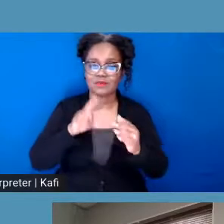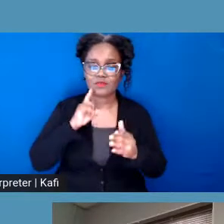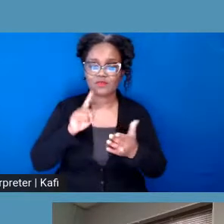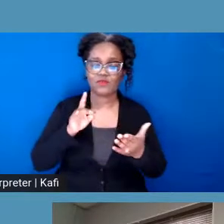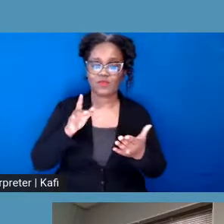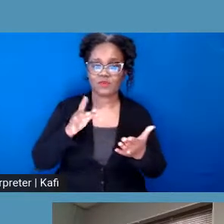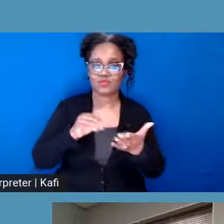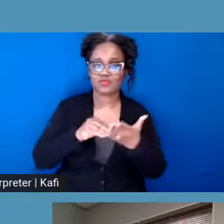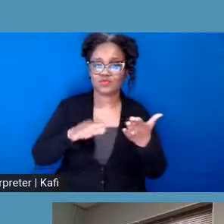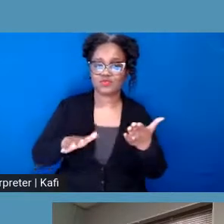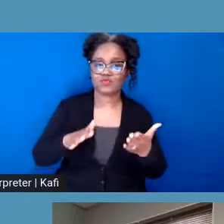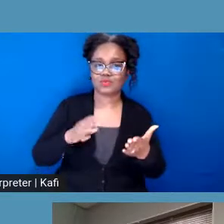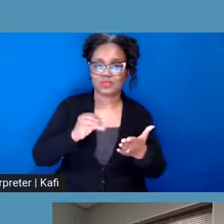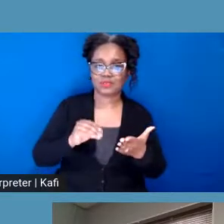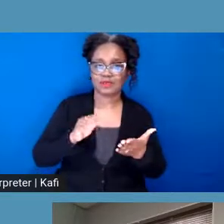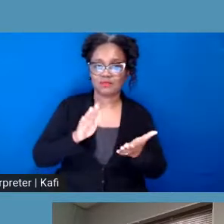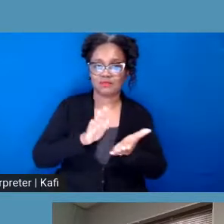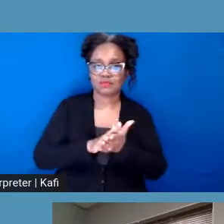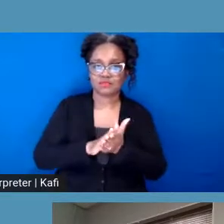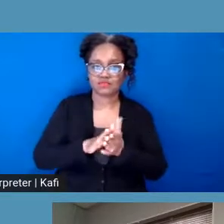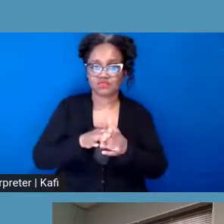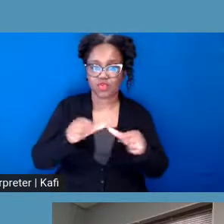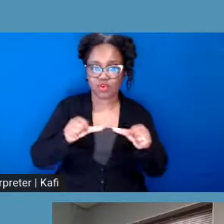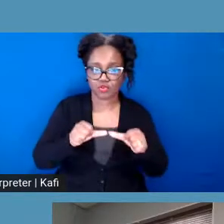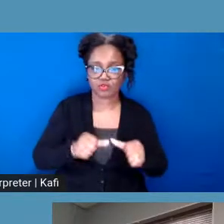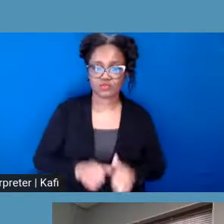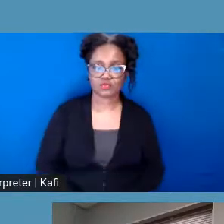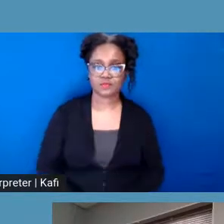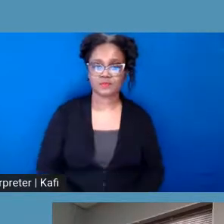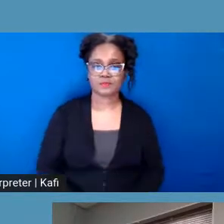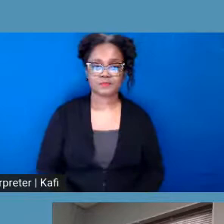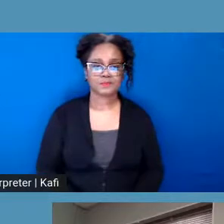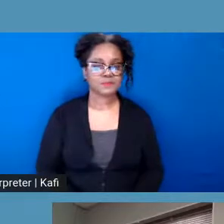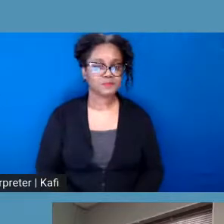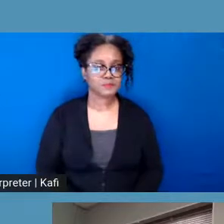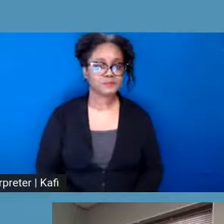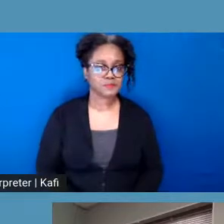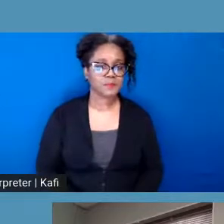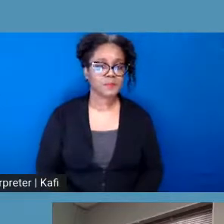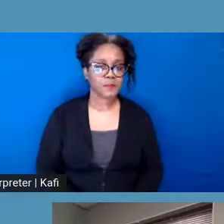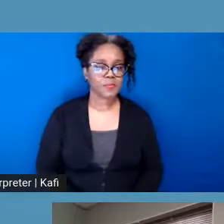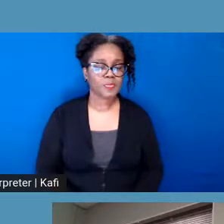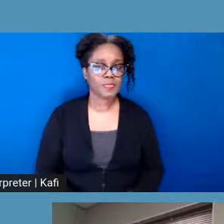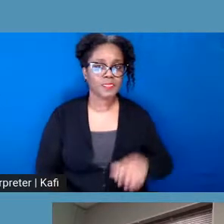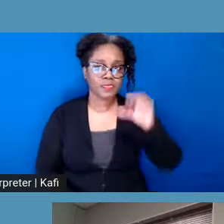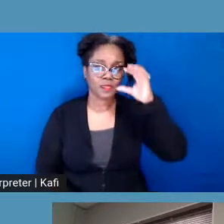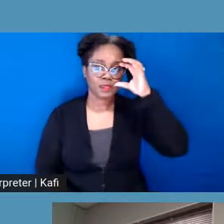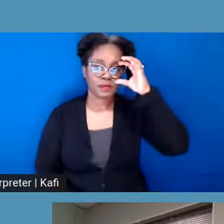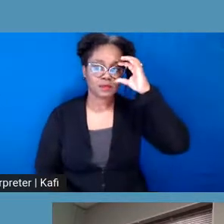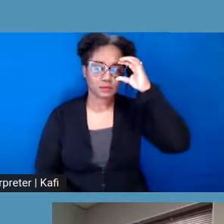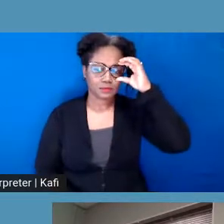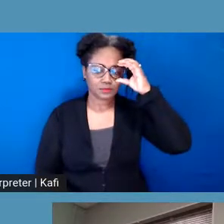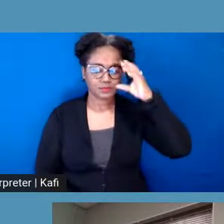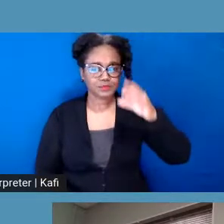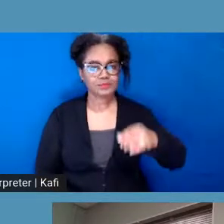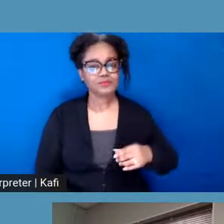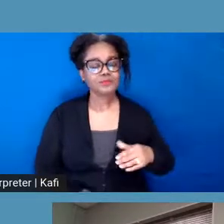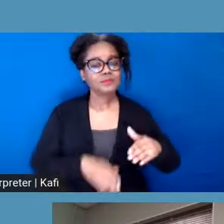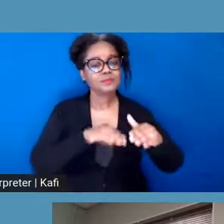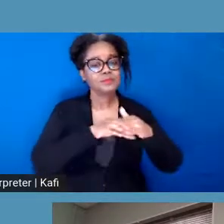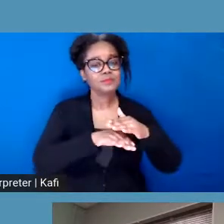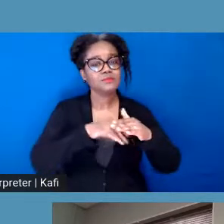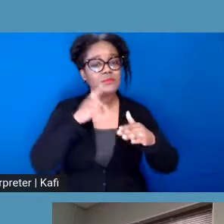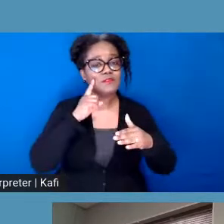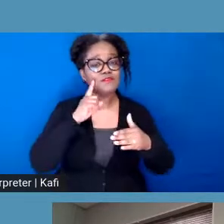Sure. So accessibility to the collection has been largely on site right now for us, but